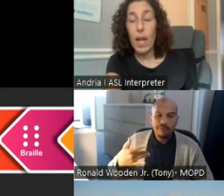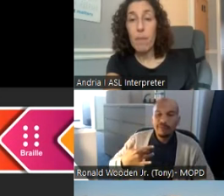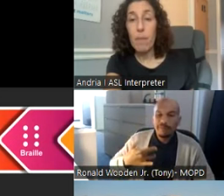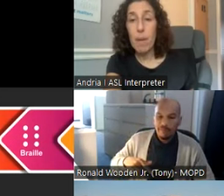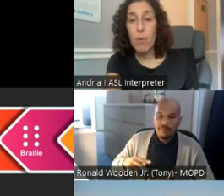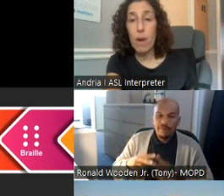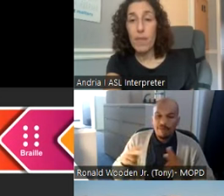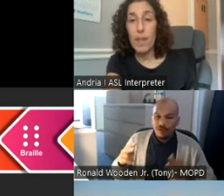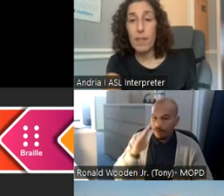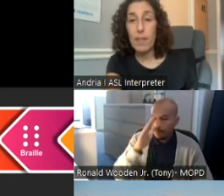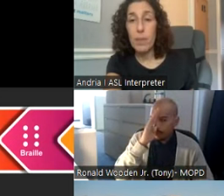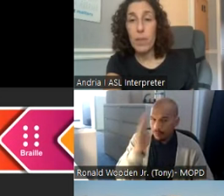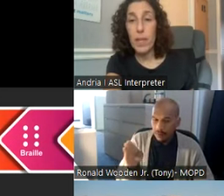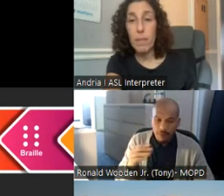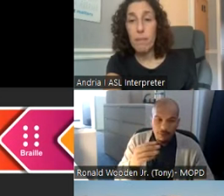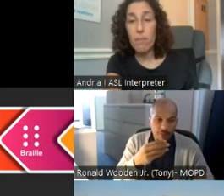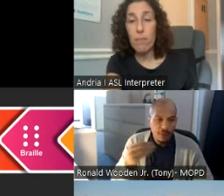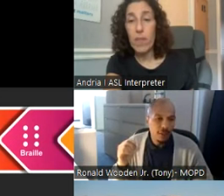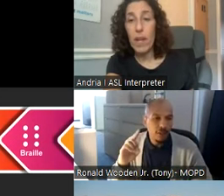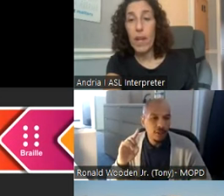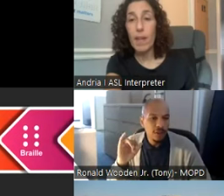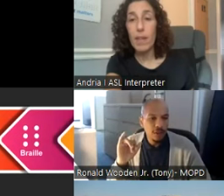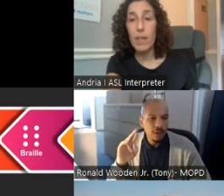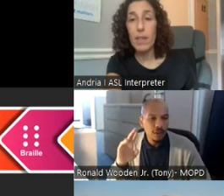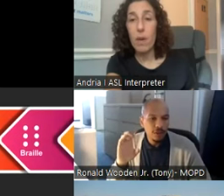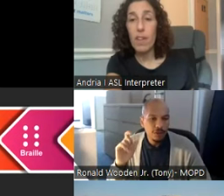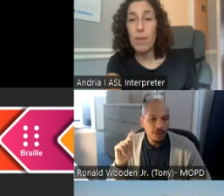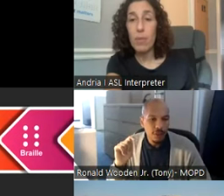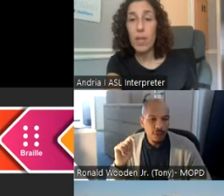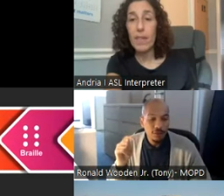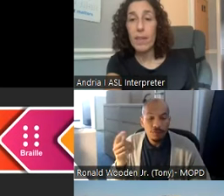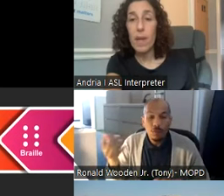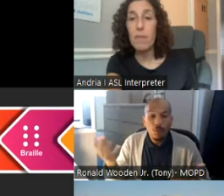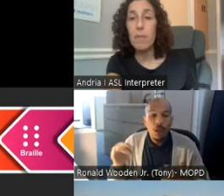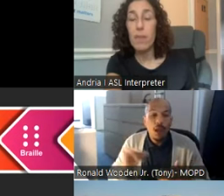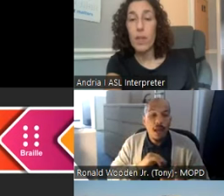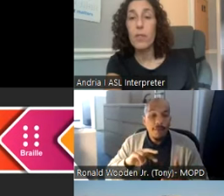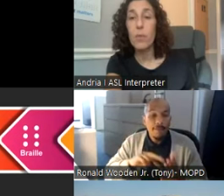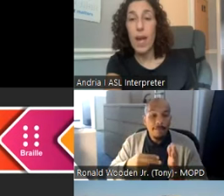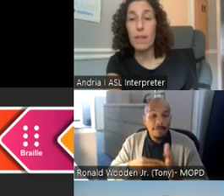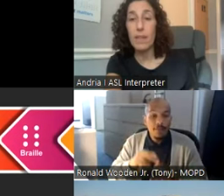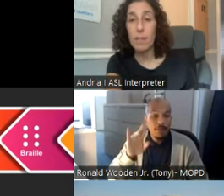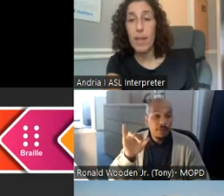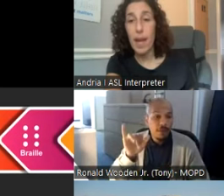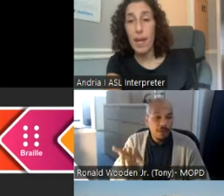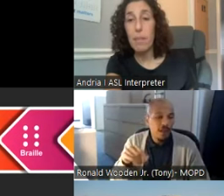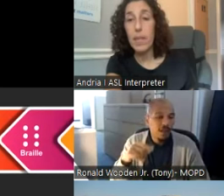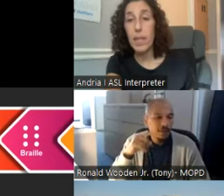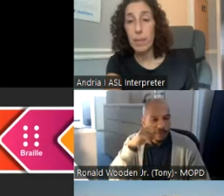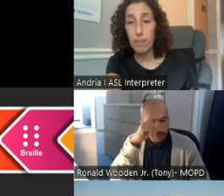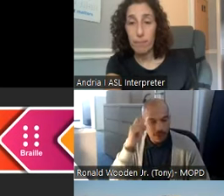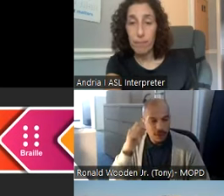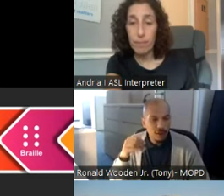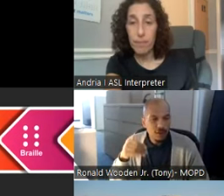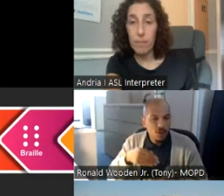I am a member of the deaf community. And I'd like you to know deaf people can sometimes be very direct. And by that, I